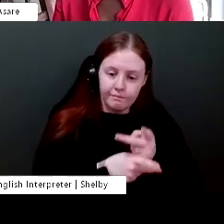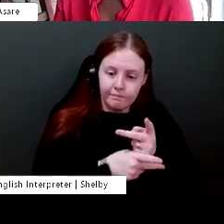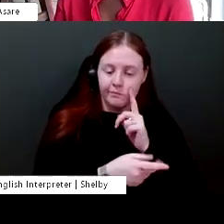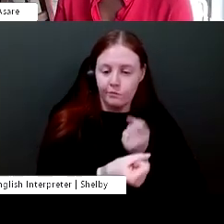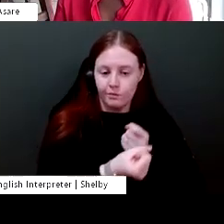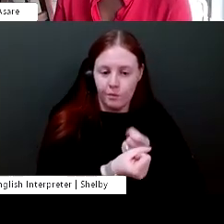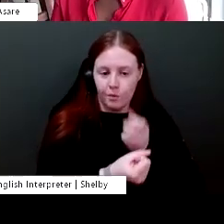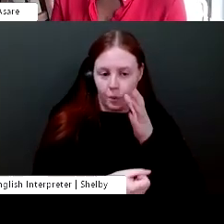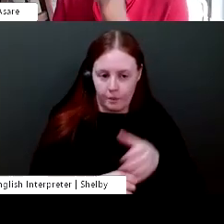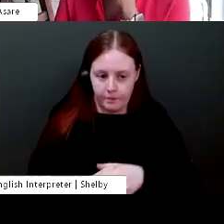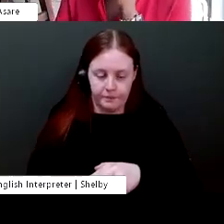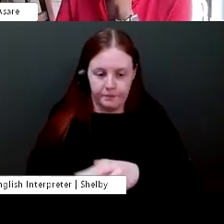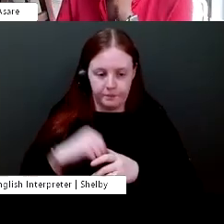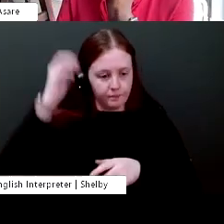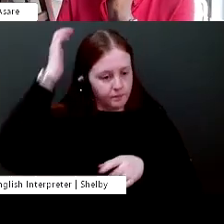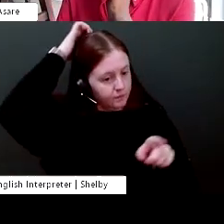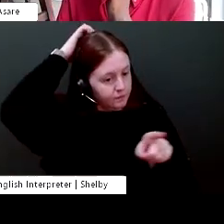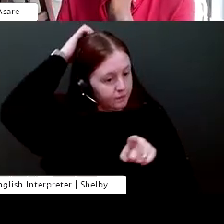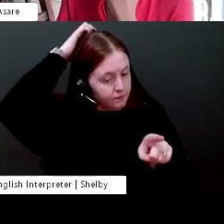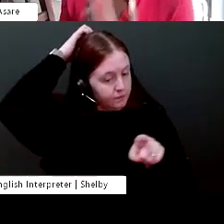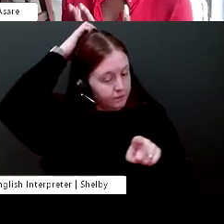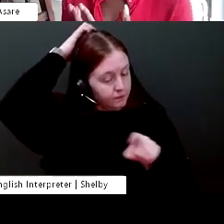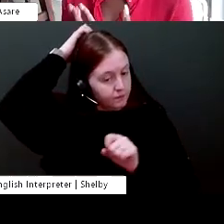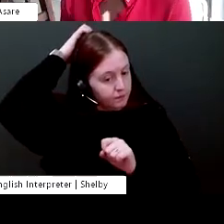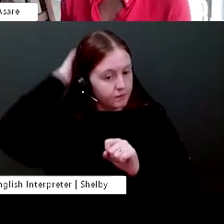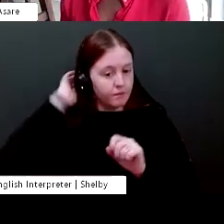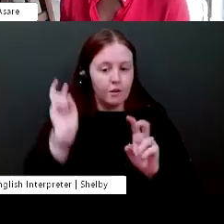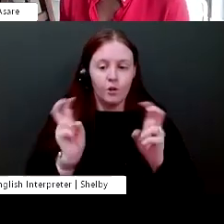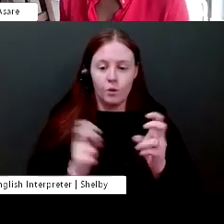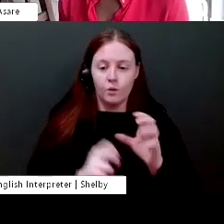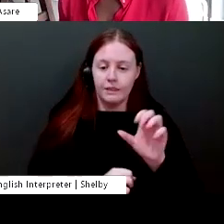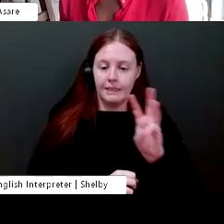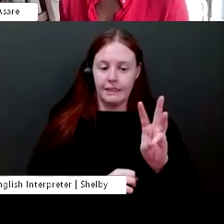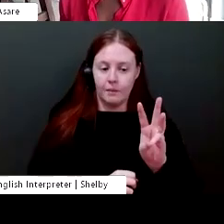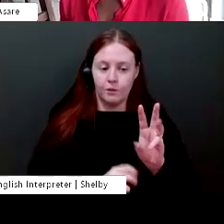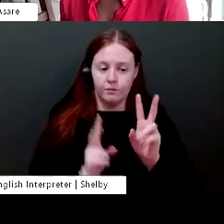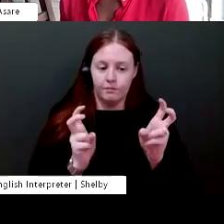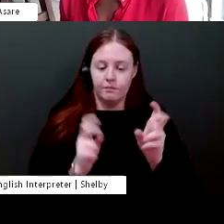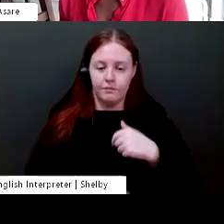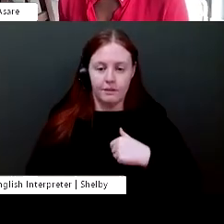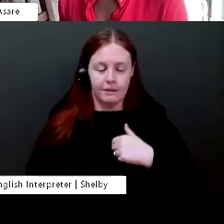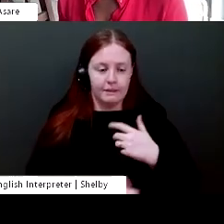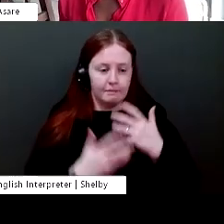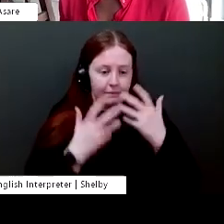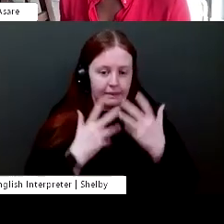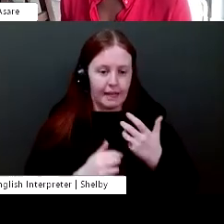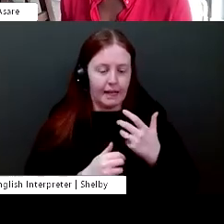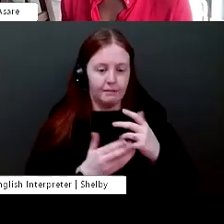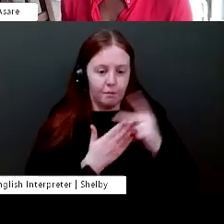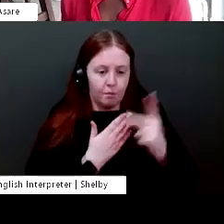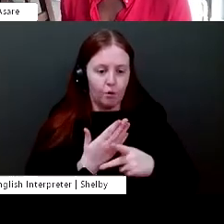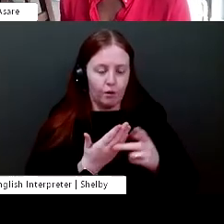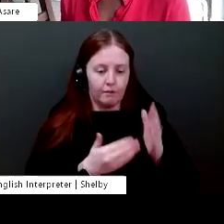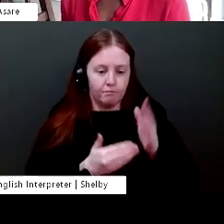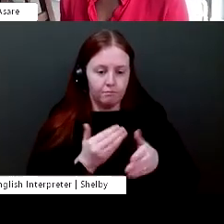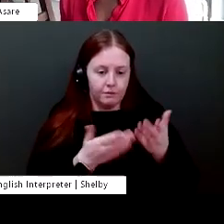So here, a powerful quote from CW saying, "I'm sad when I have to end because when will I be heard again? I don't want to be left on my